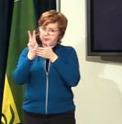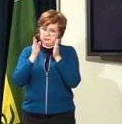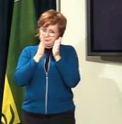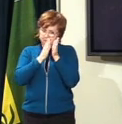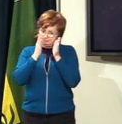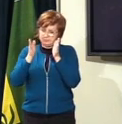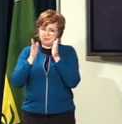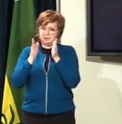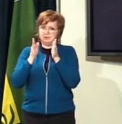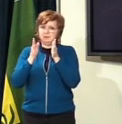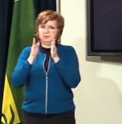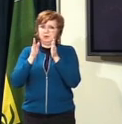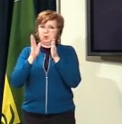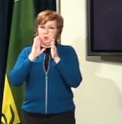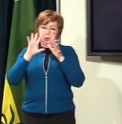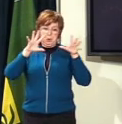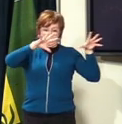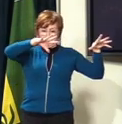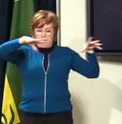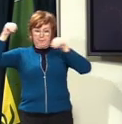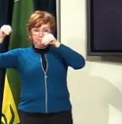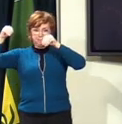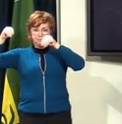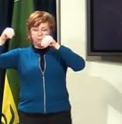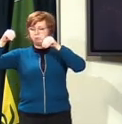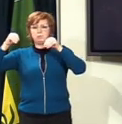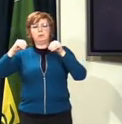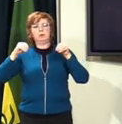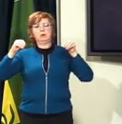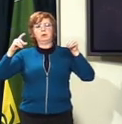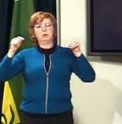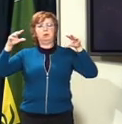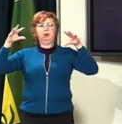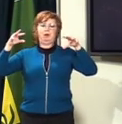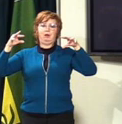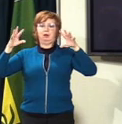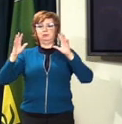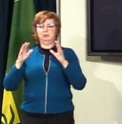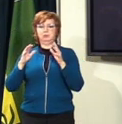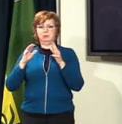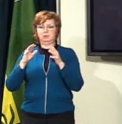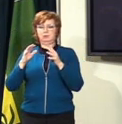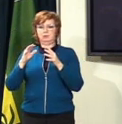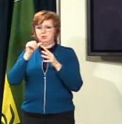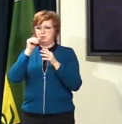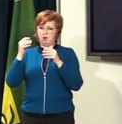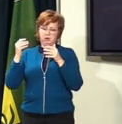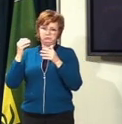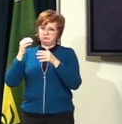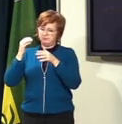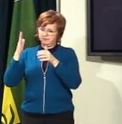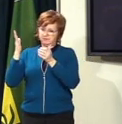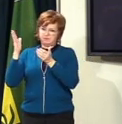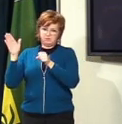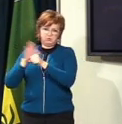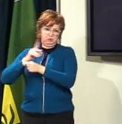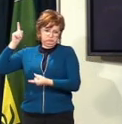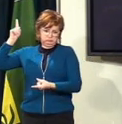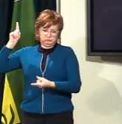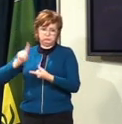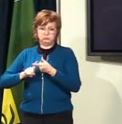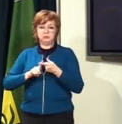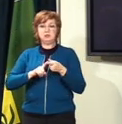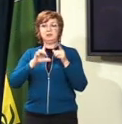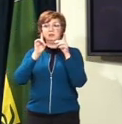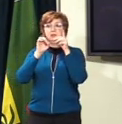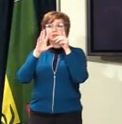services, enabling us to redeploy staff to critical life-saving services. As Derek said, we will review every week whether that switch needs